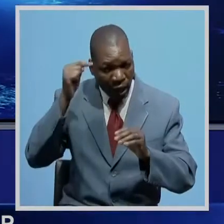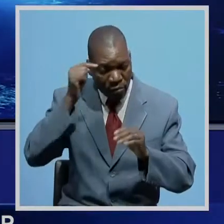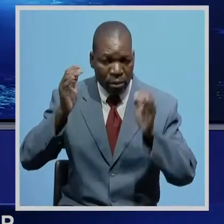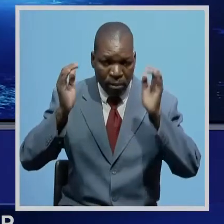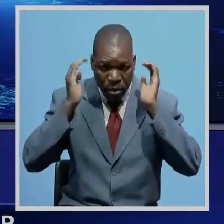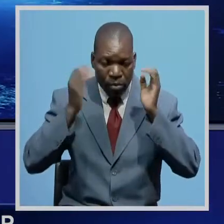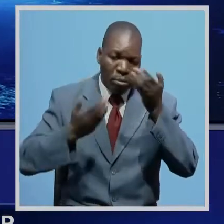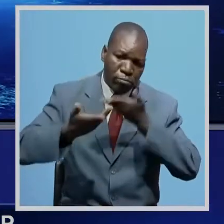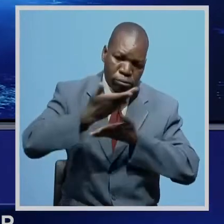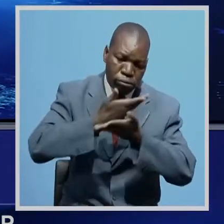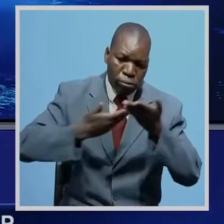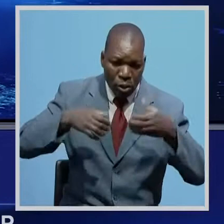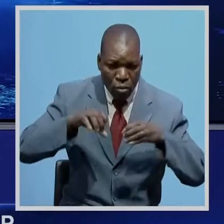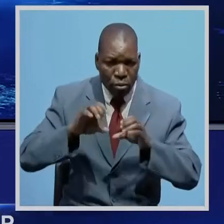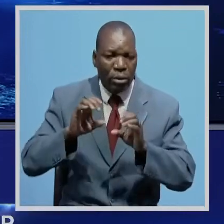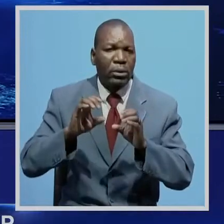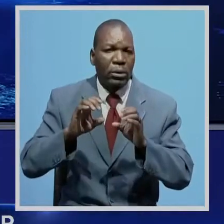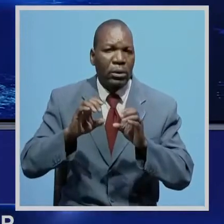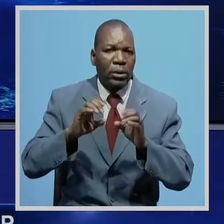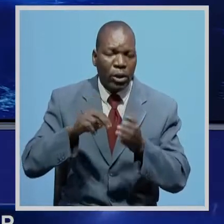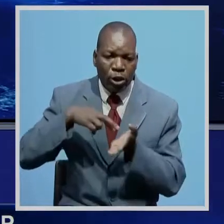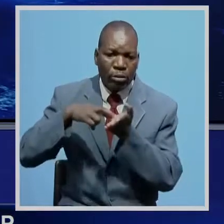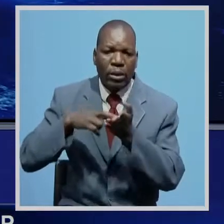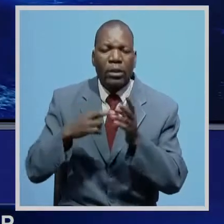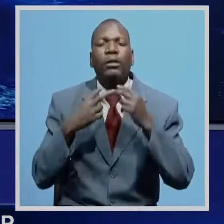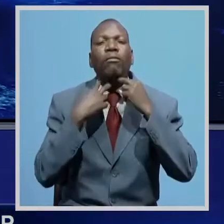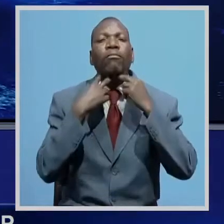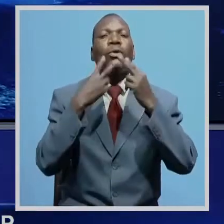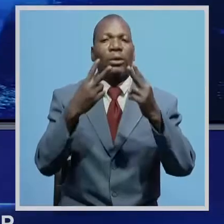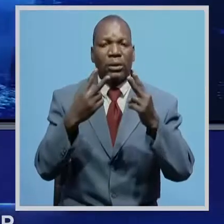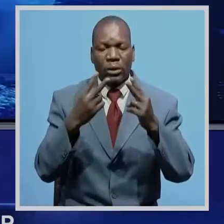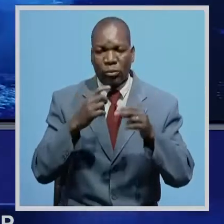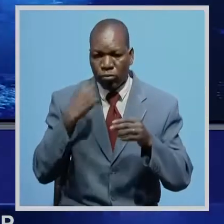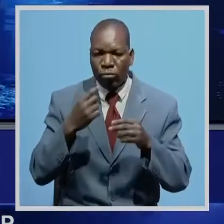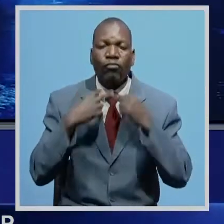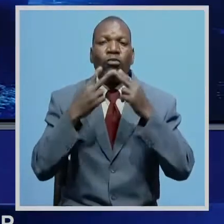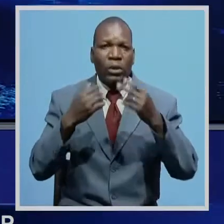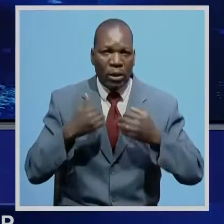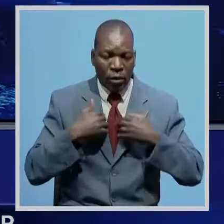officials as they keep speaking for the voiceless in society.